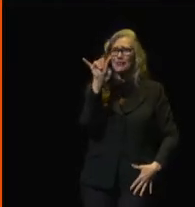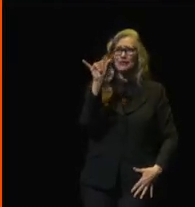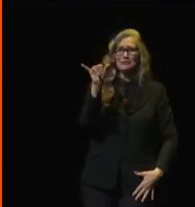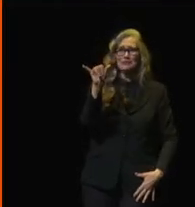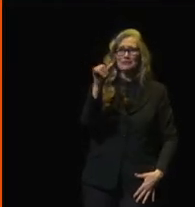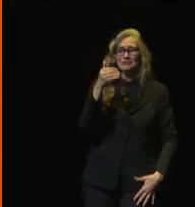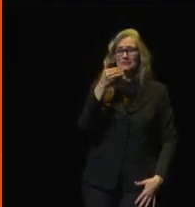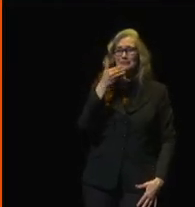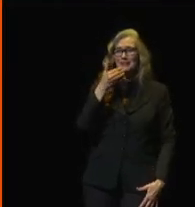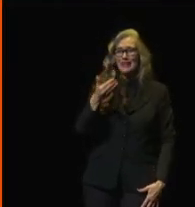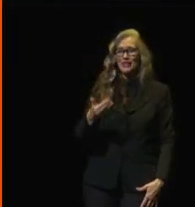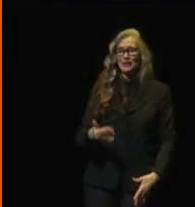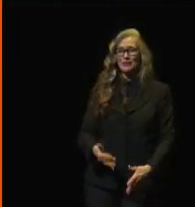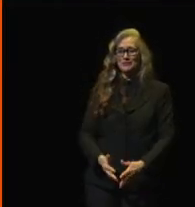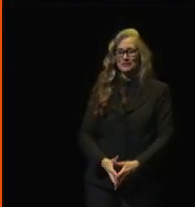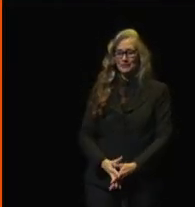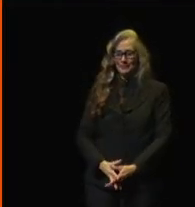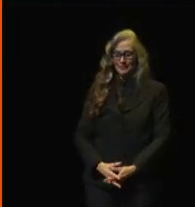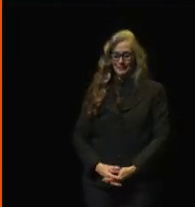Thank you.